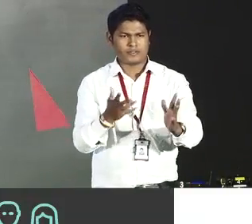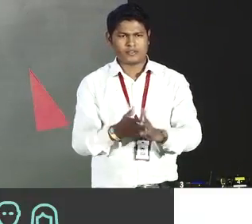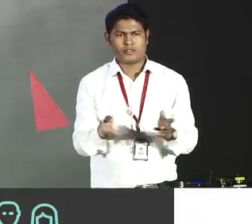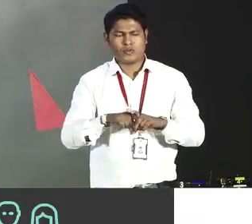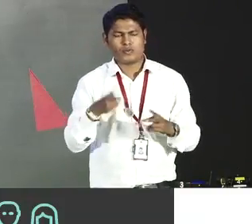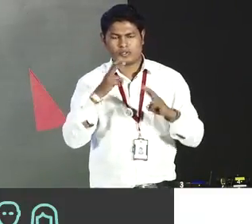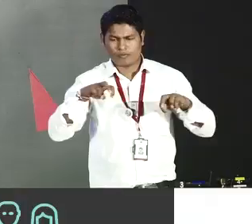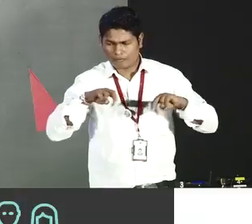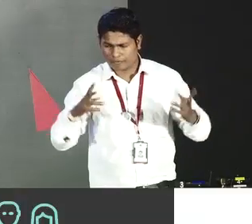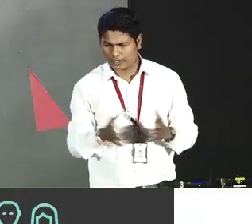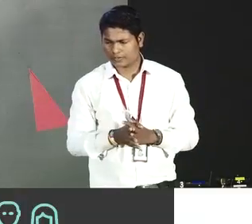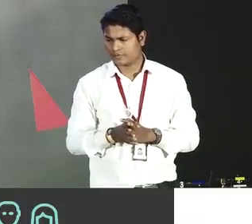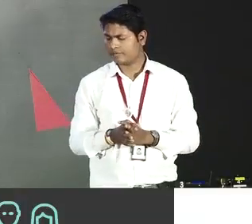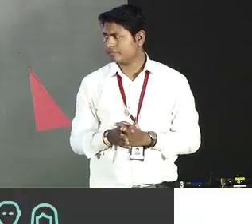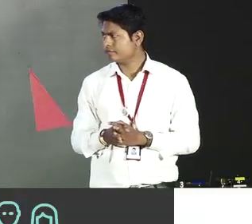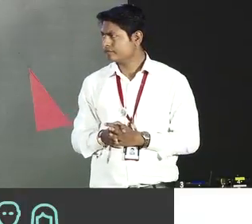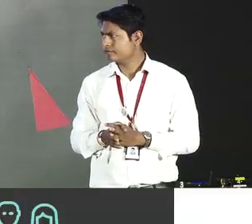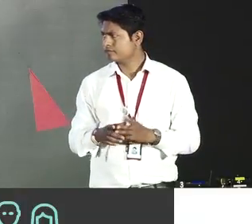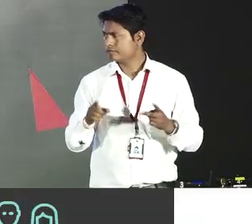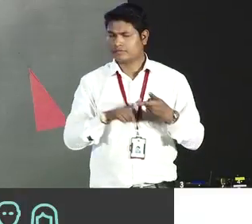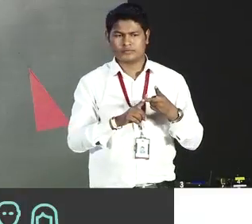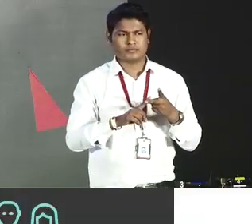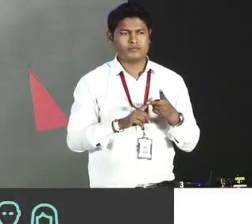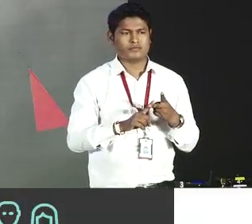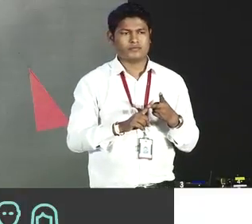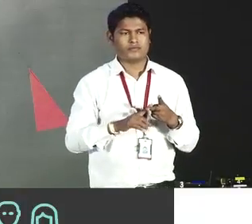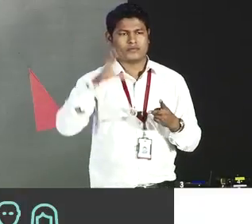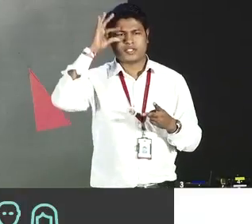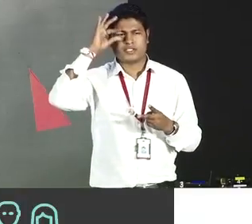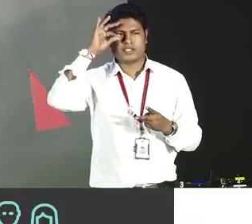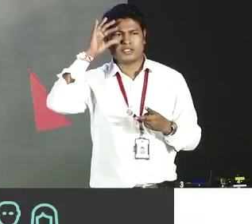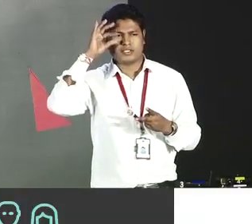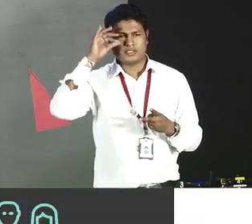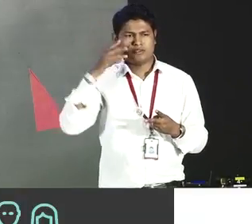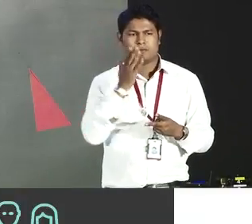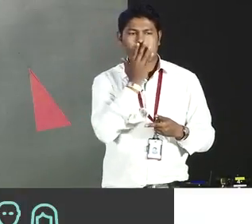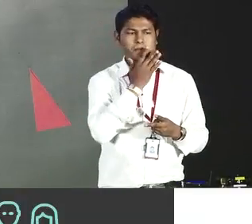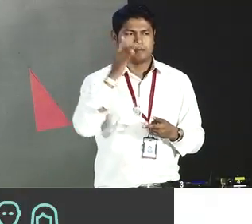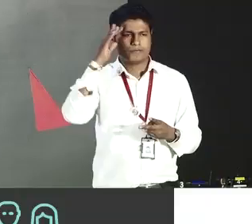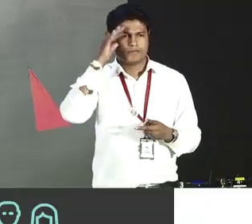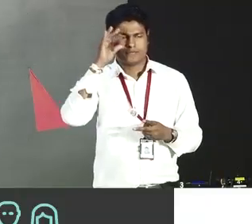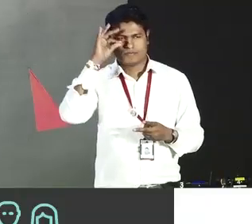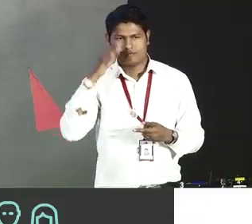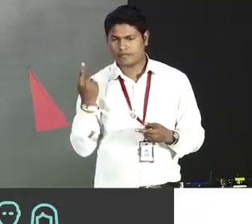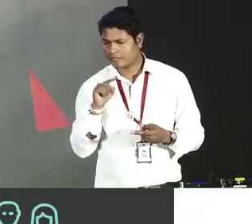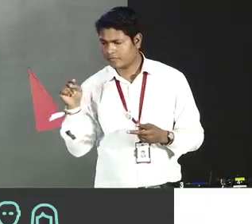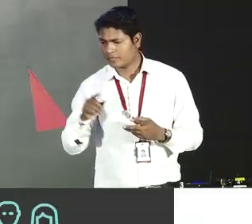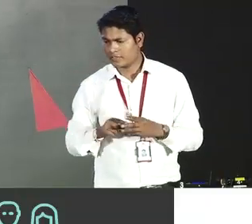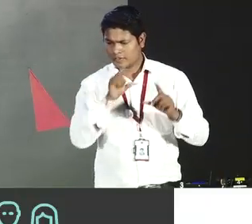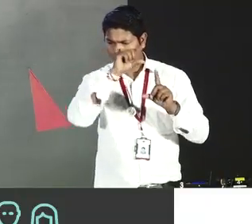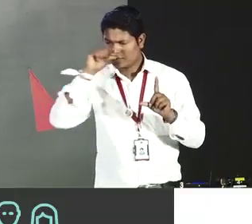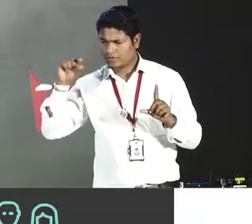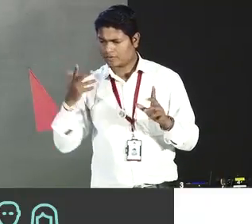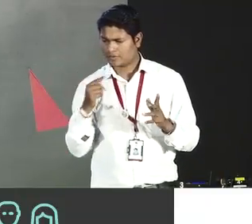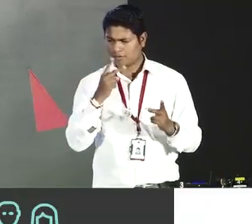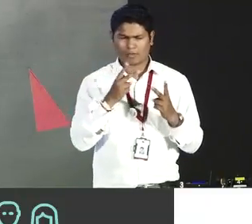were just checking in. The orange are kids that have some signs of developmental delay. In our models, it does not look like autism,